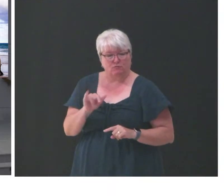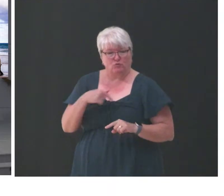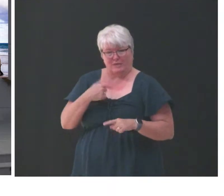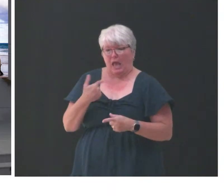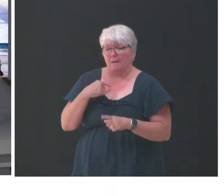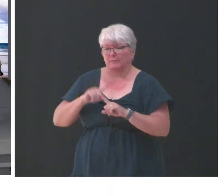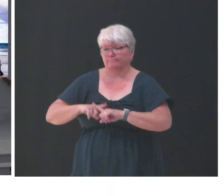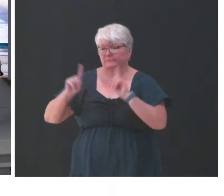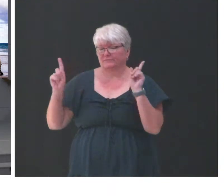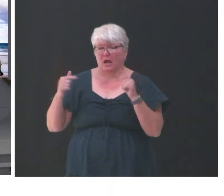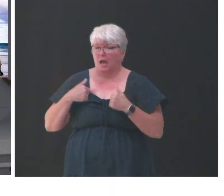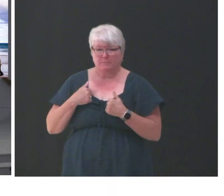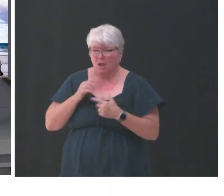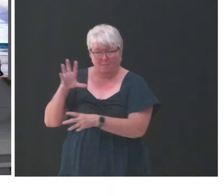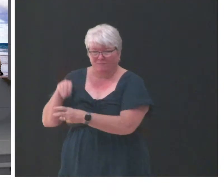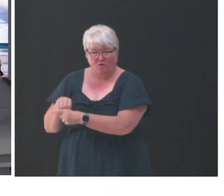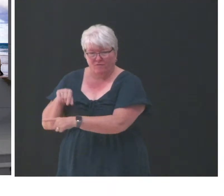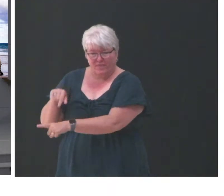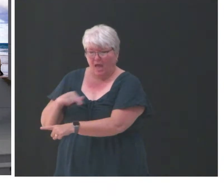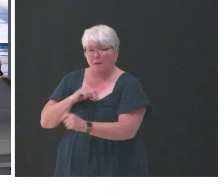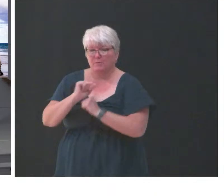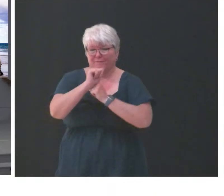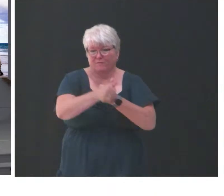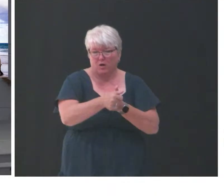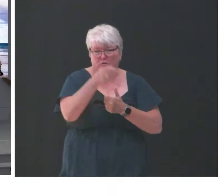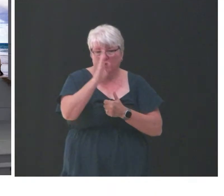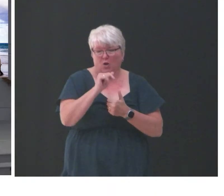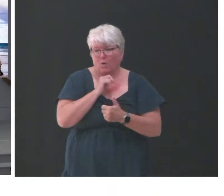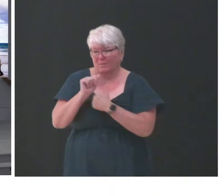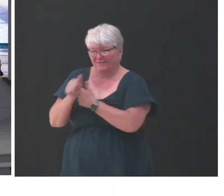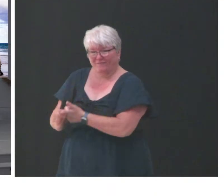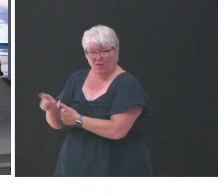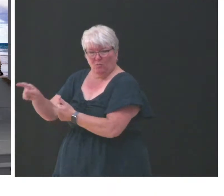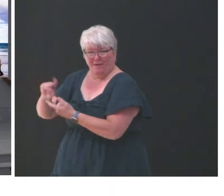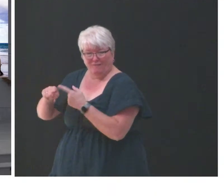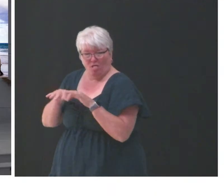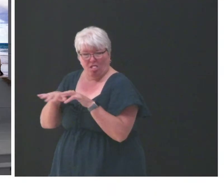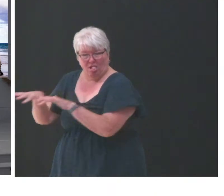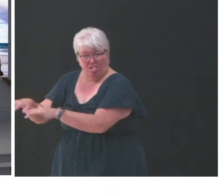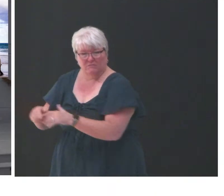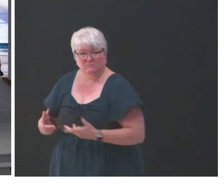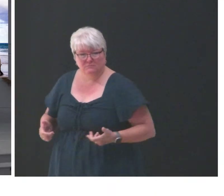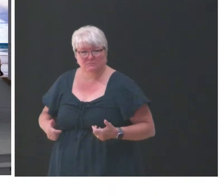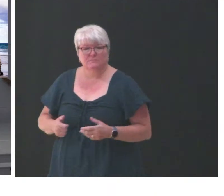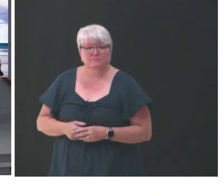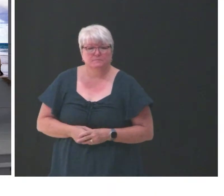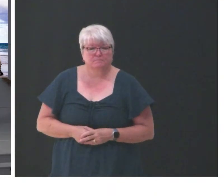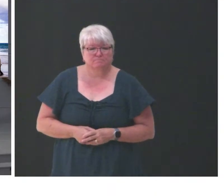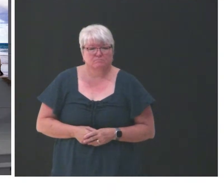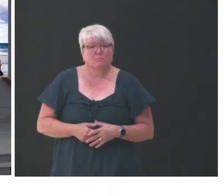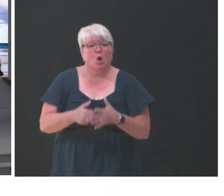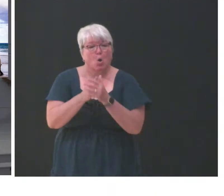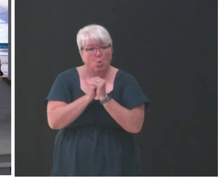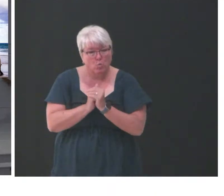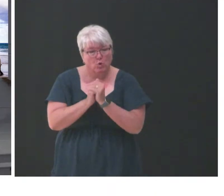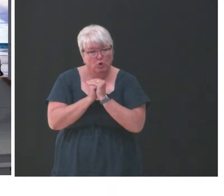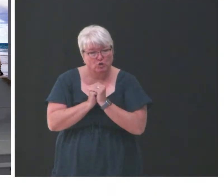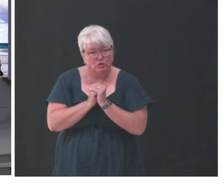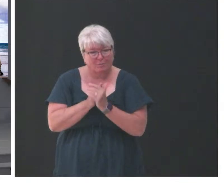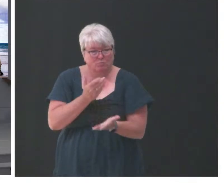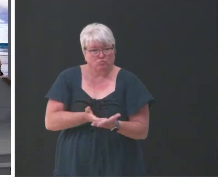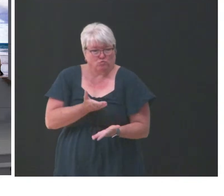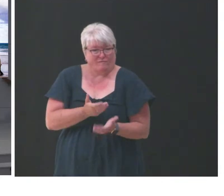say, I'm going to do that or I'm not. I'm going to follow the pattern of this world or I'm going to follow the ways of God. Worship is